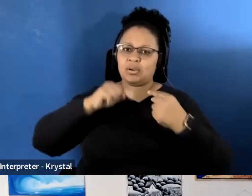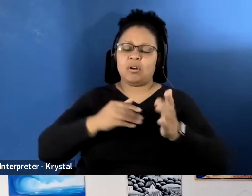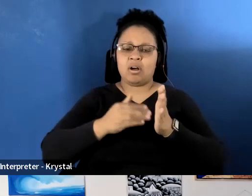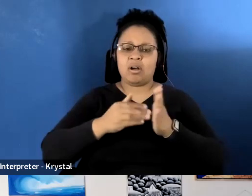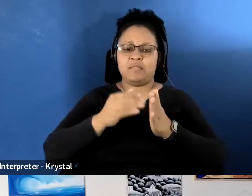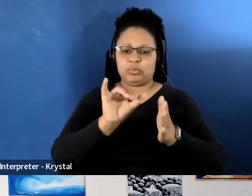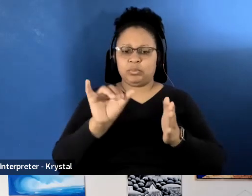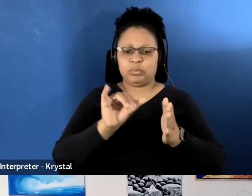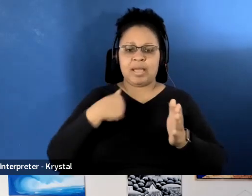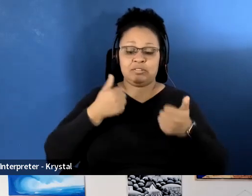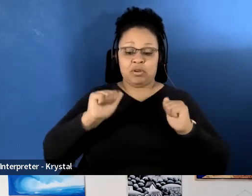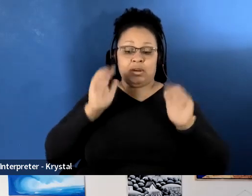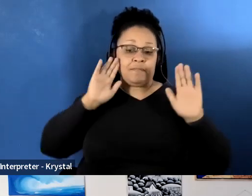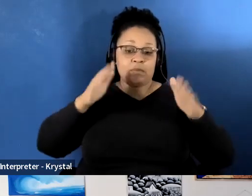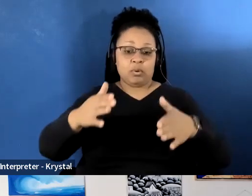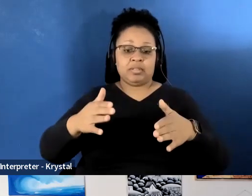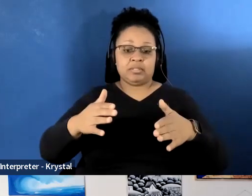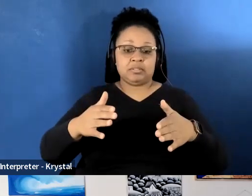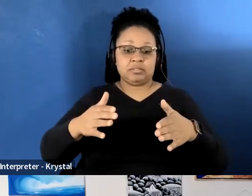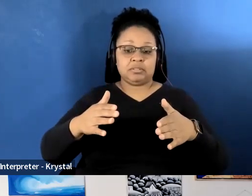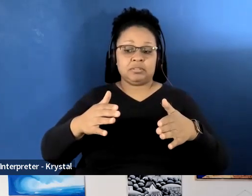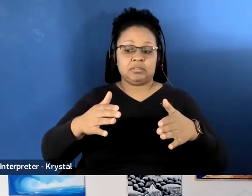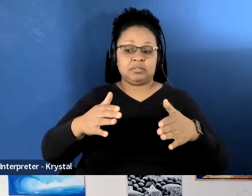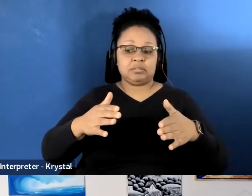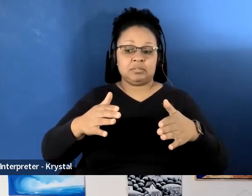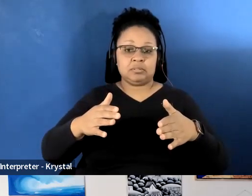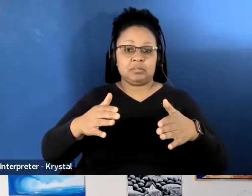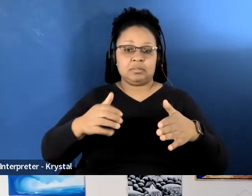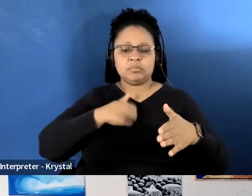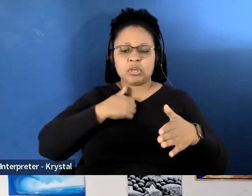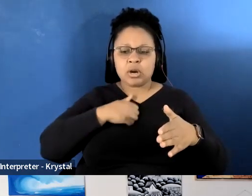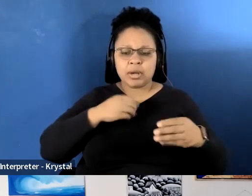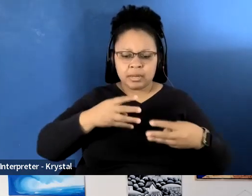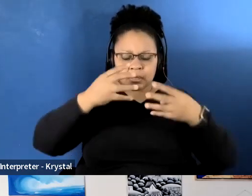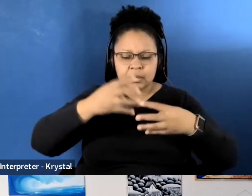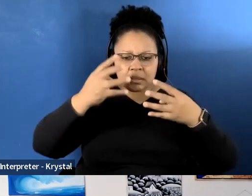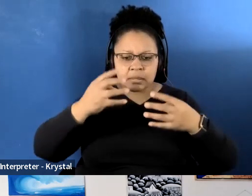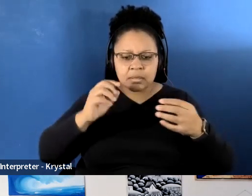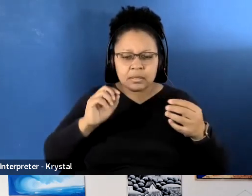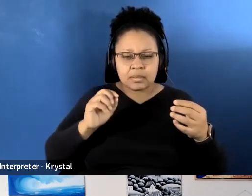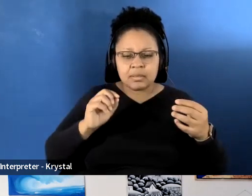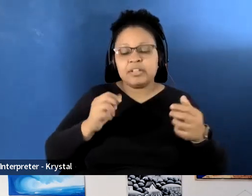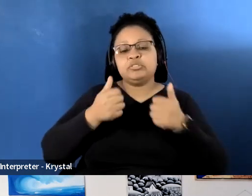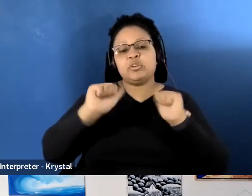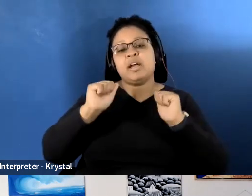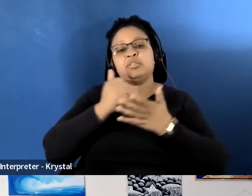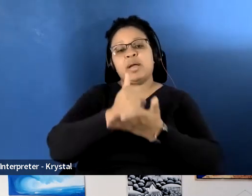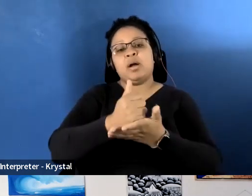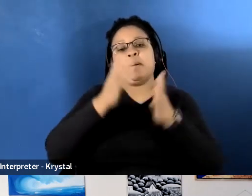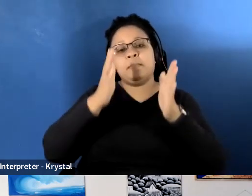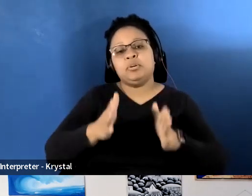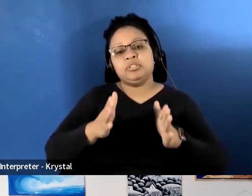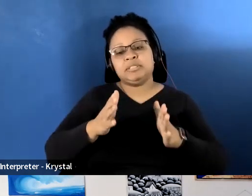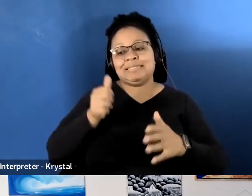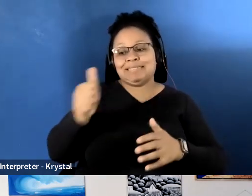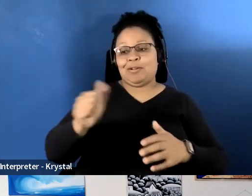and focus on helping to strengthen a person. Oops, it's jilted up. Strengthen a person's self-esteem